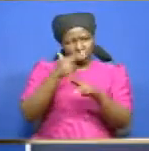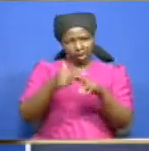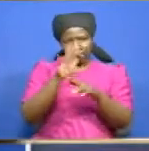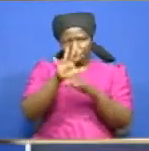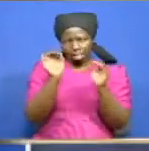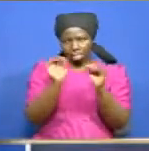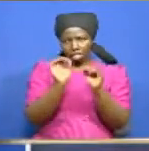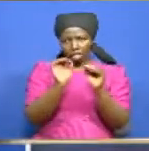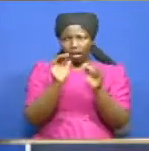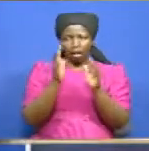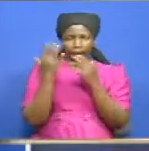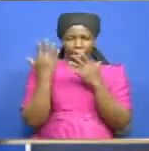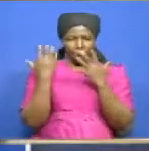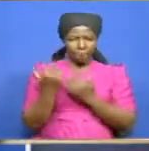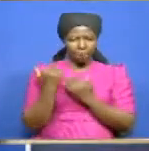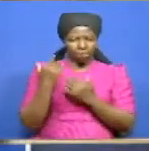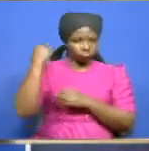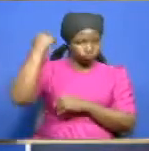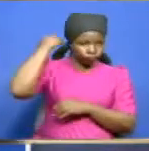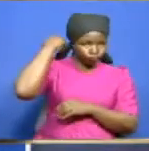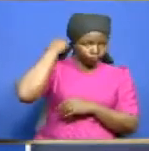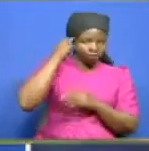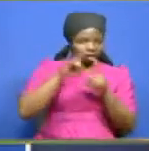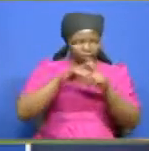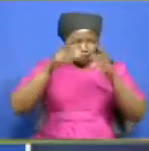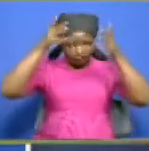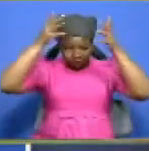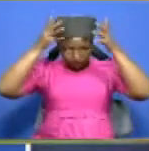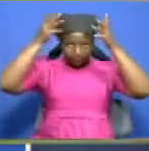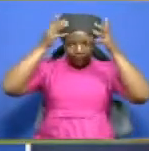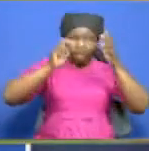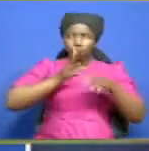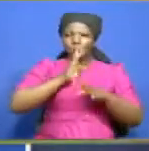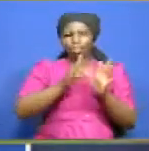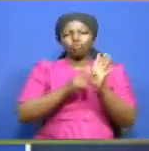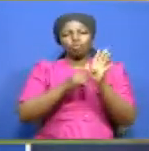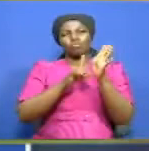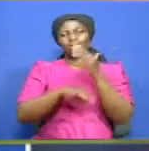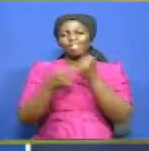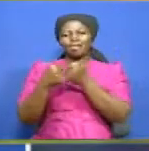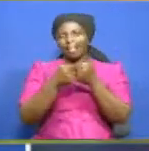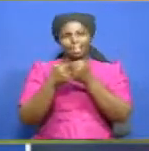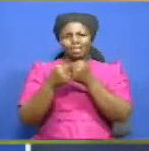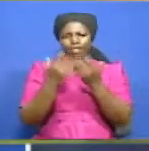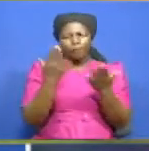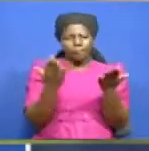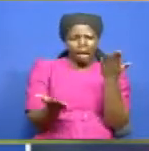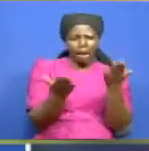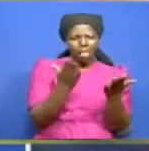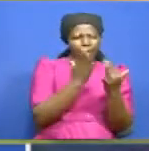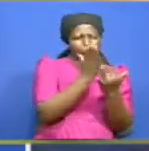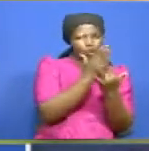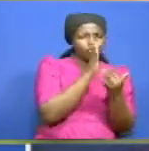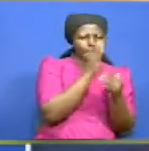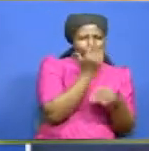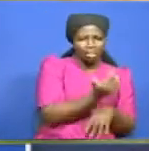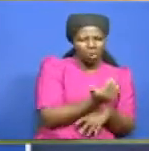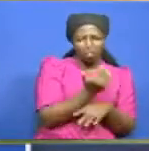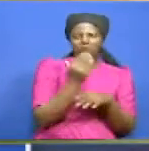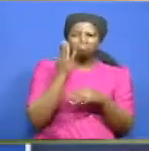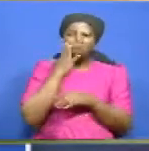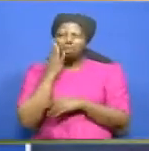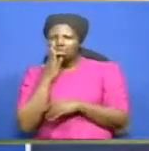to her back and a jerrycan of water, literally depicting the challenge of balancing between being a child, a